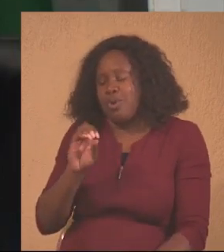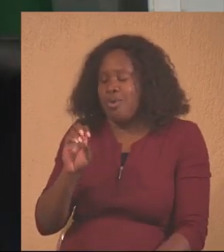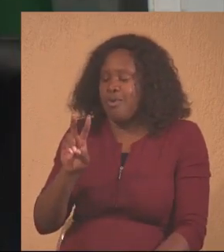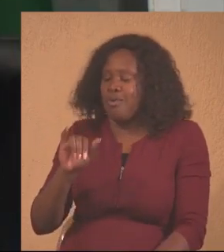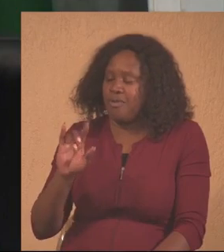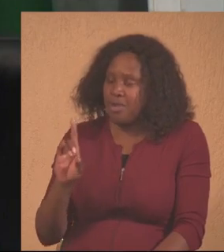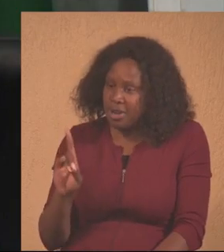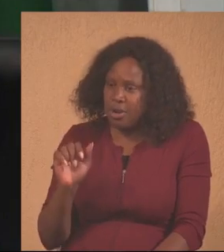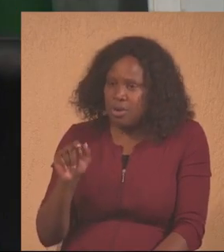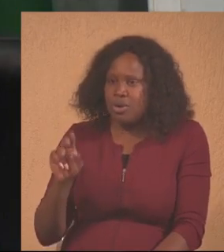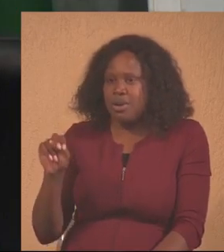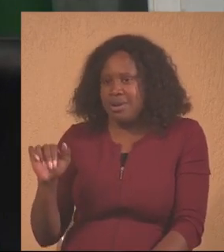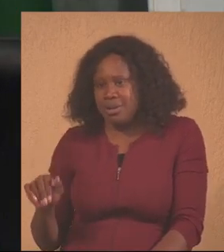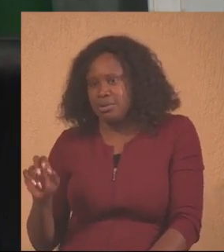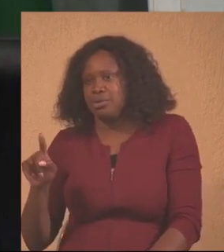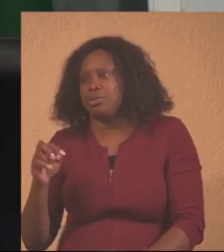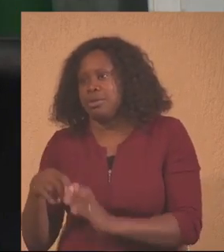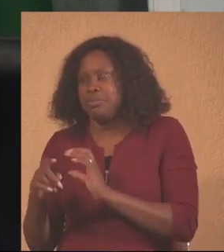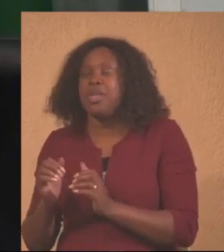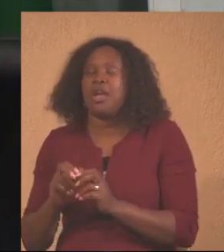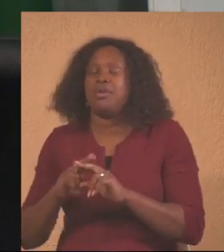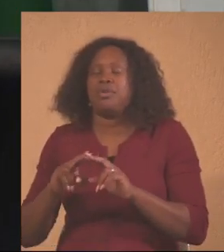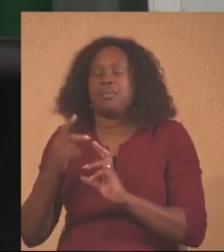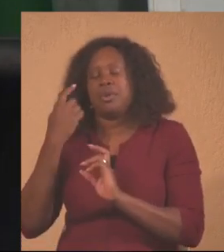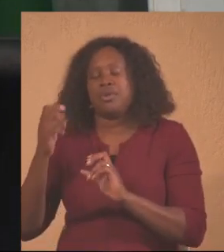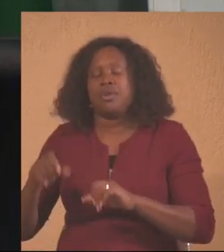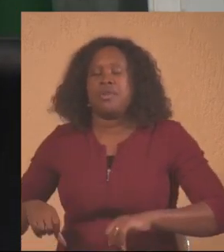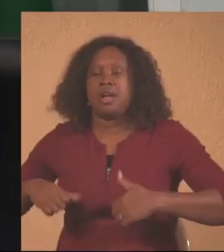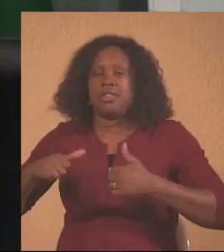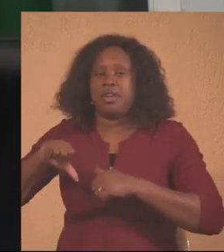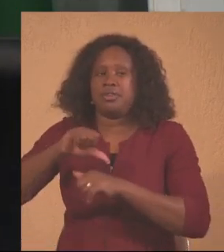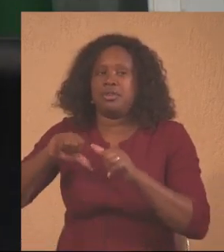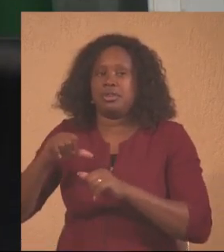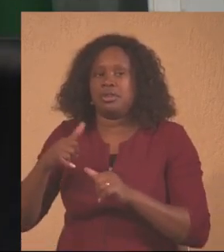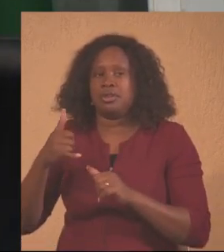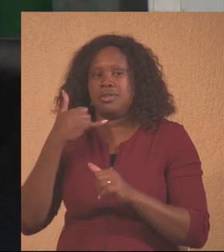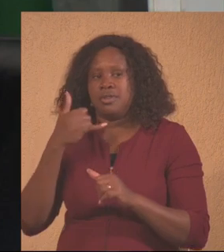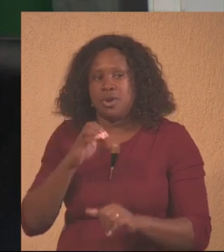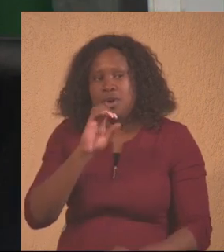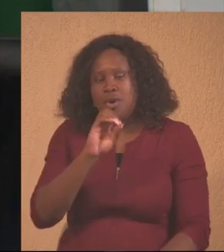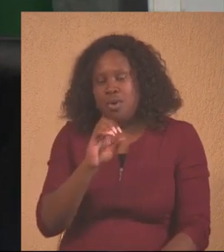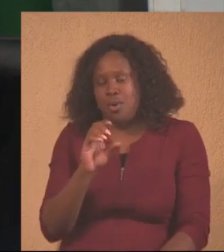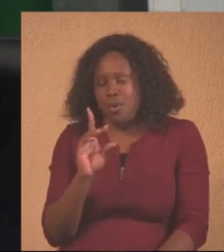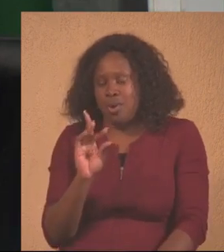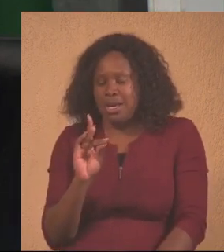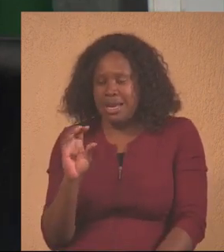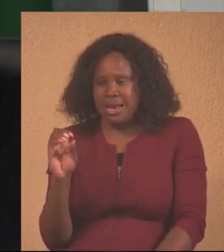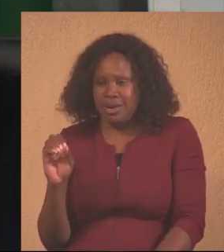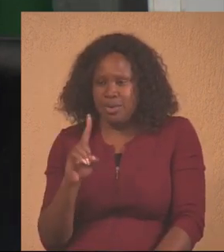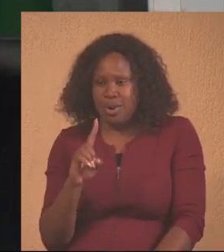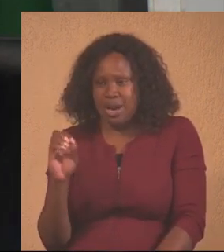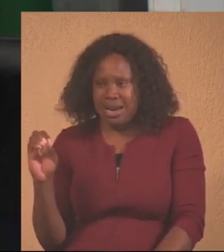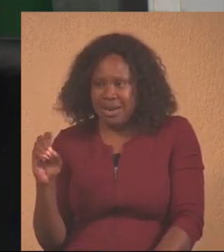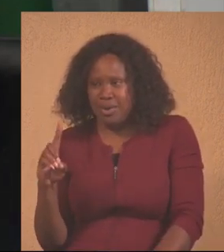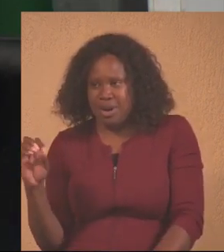covid.nam@mict.gov.na email, as well as using the Ministry of Health and Social Services hotline, which is 0800 100